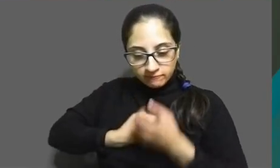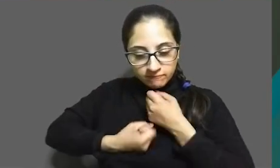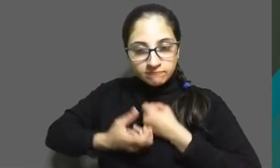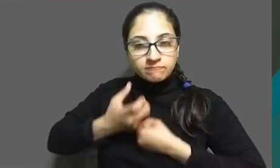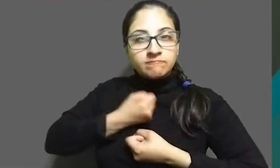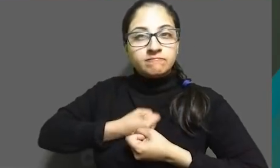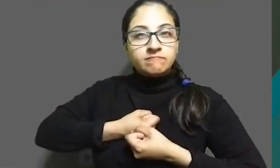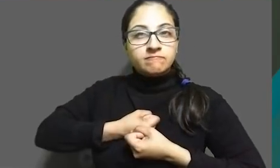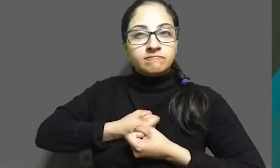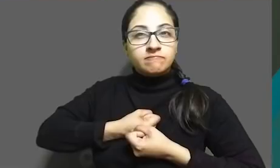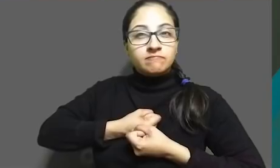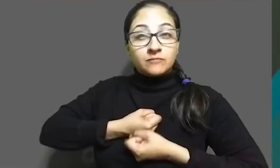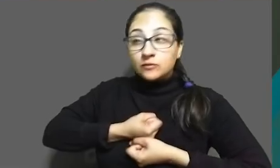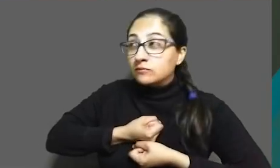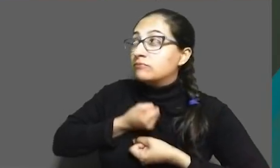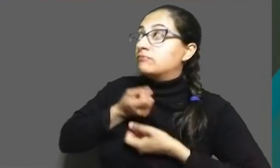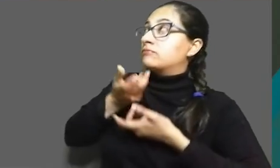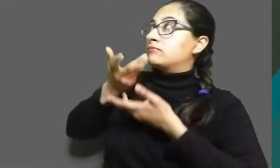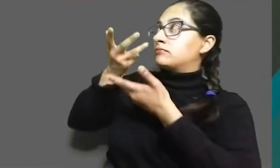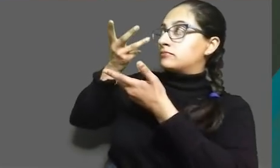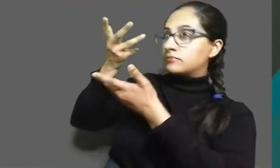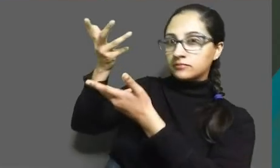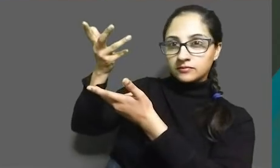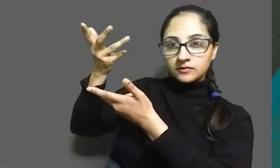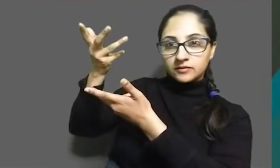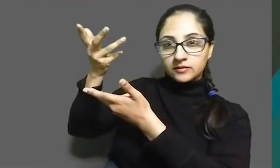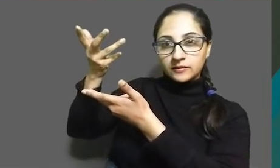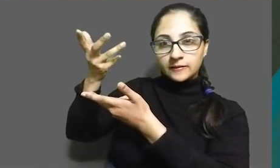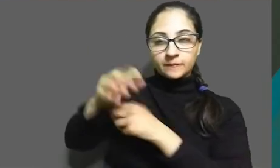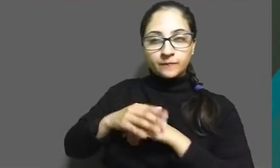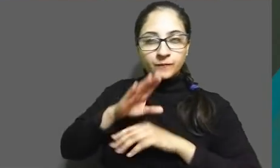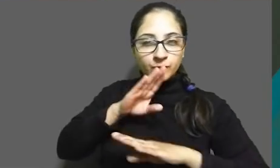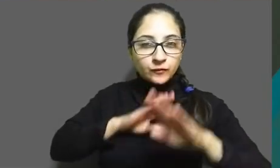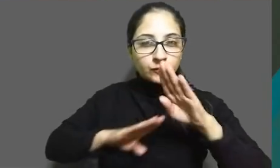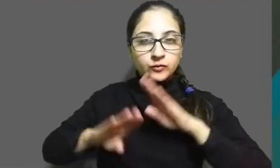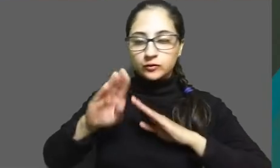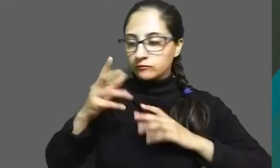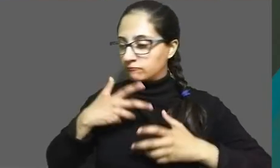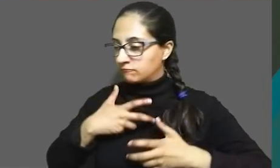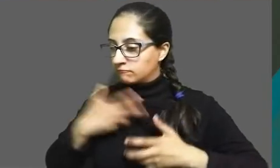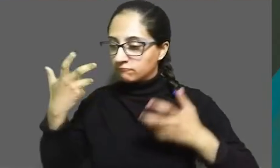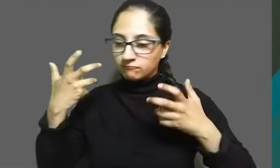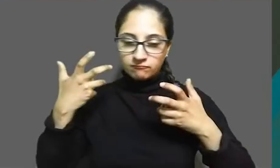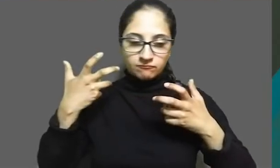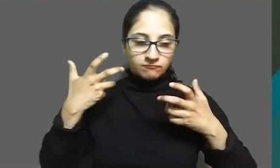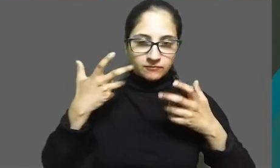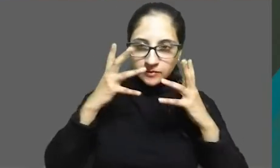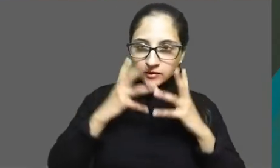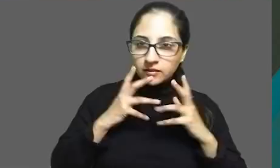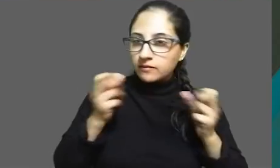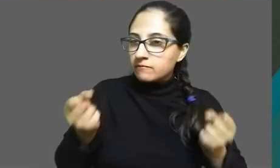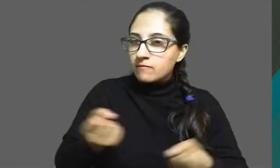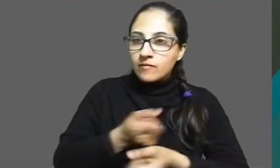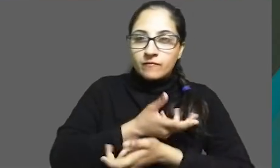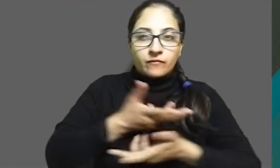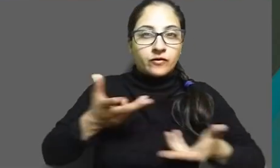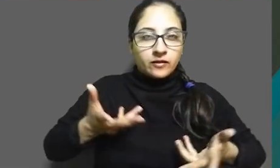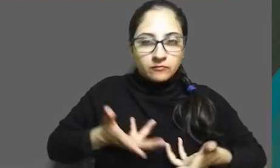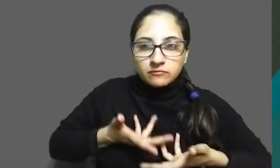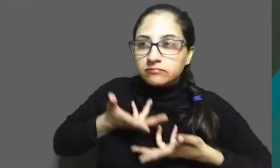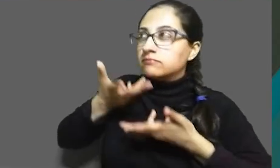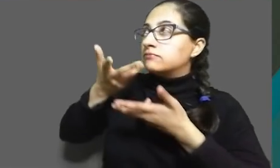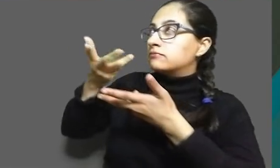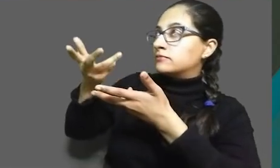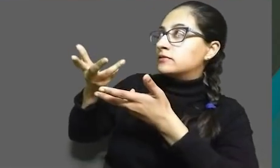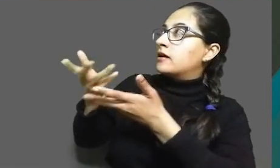desire. Lay before Him the secrets of your heart. Tell Him about all the calamities that have befallen